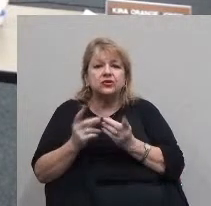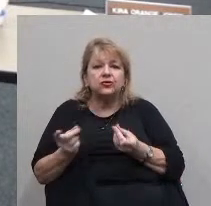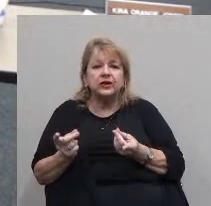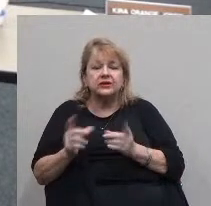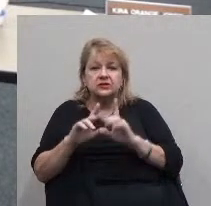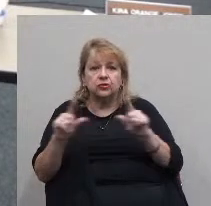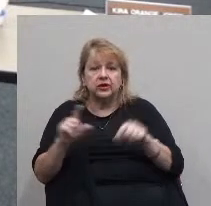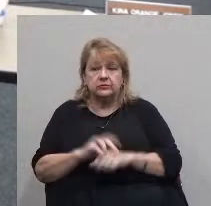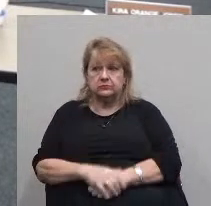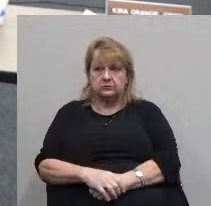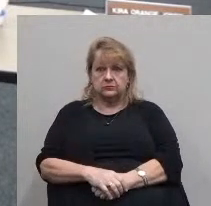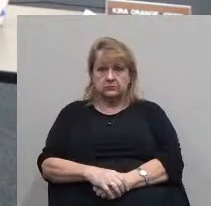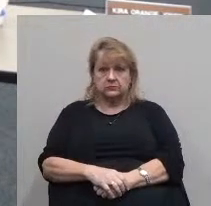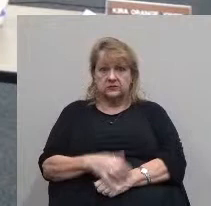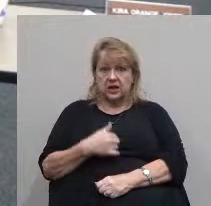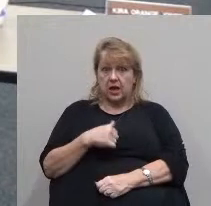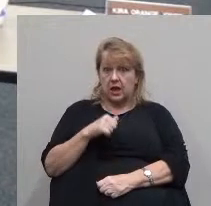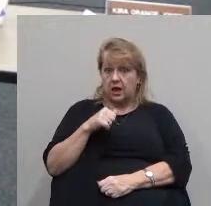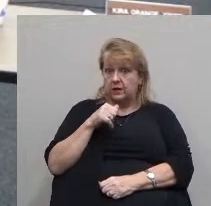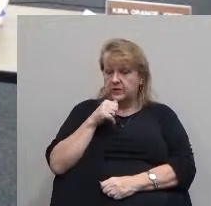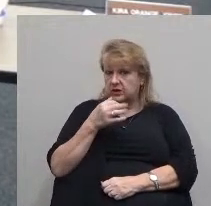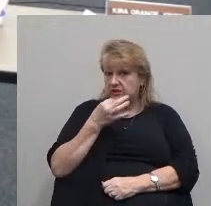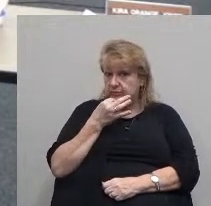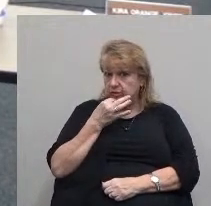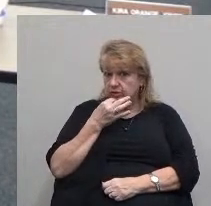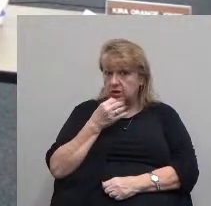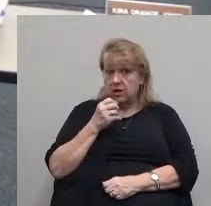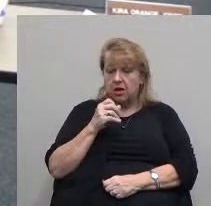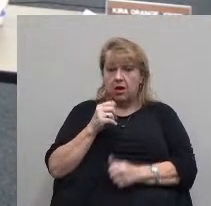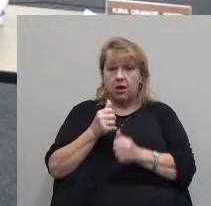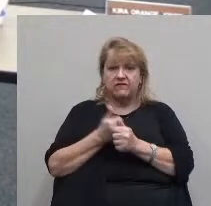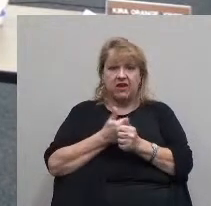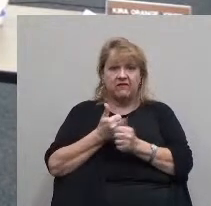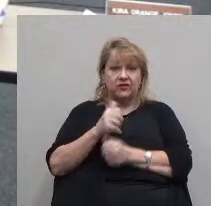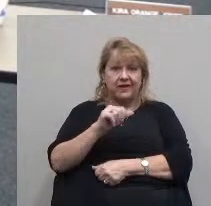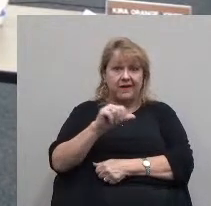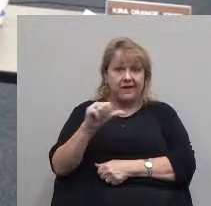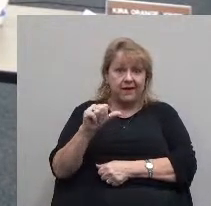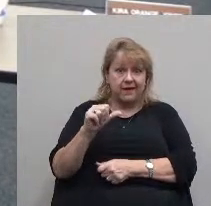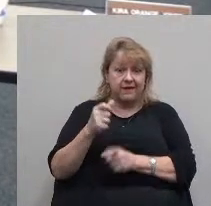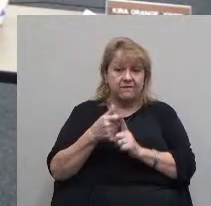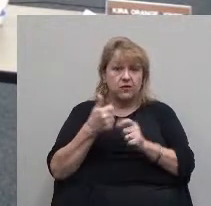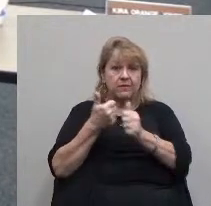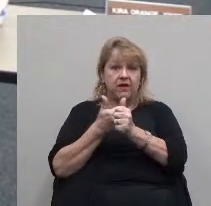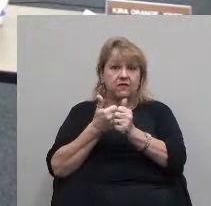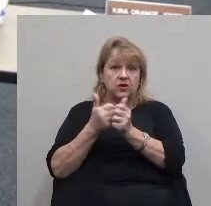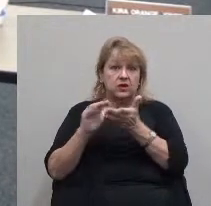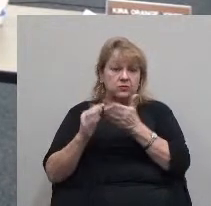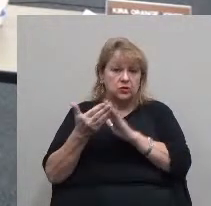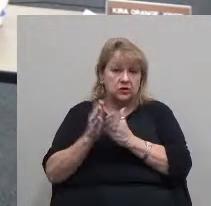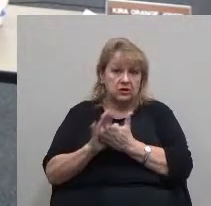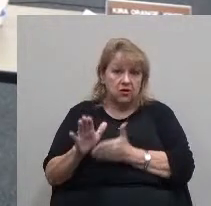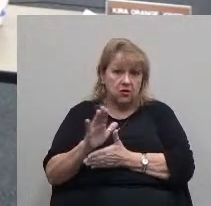Now, I'm no expert on every title of every associate degree that comes out of every community or a college or